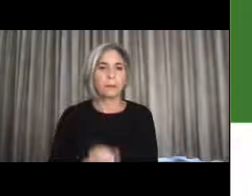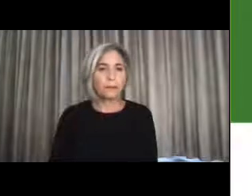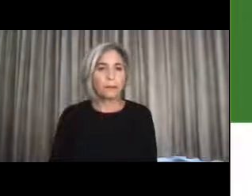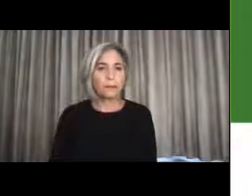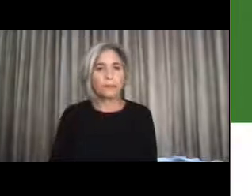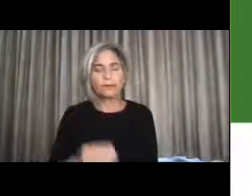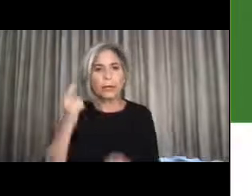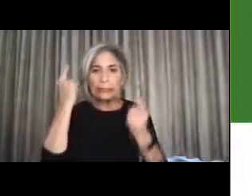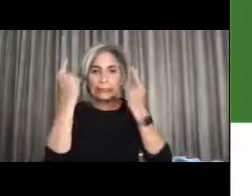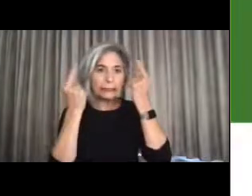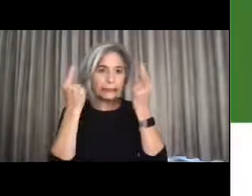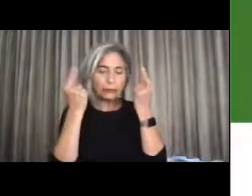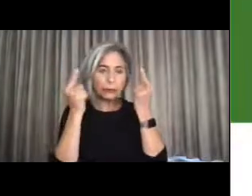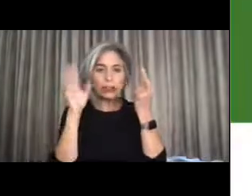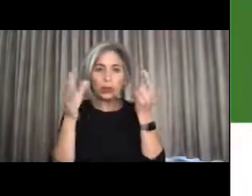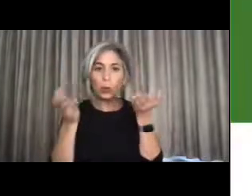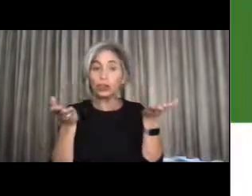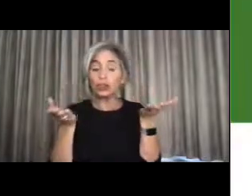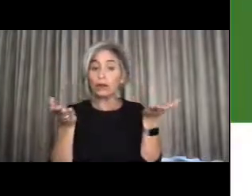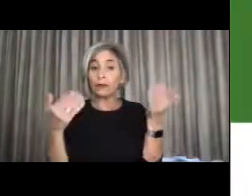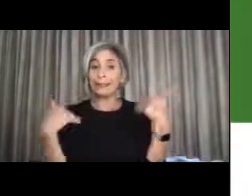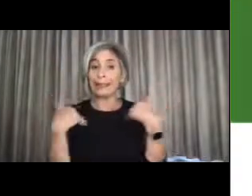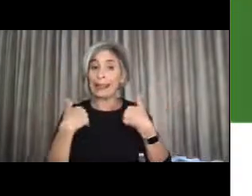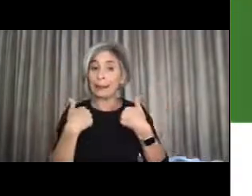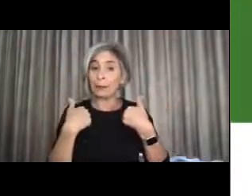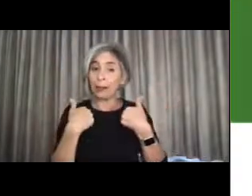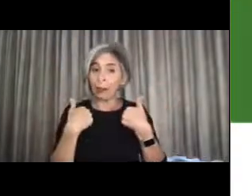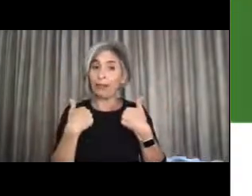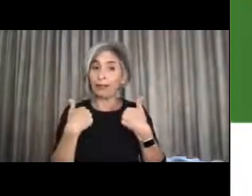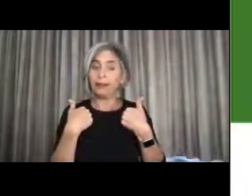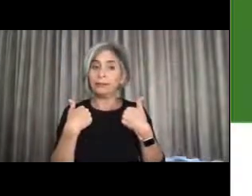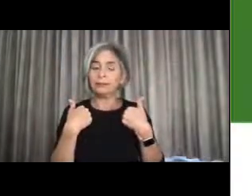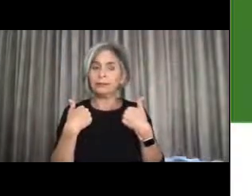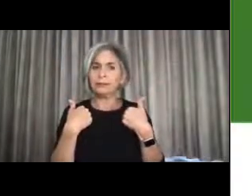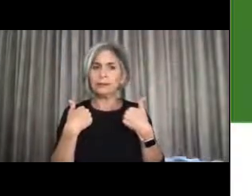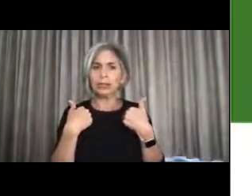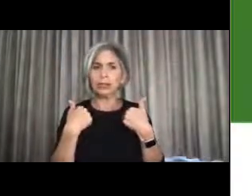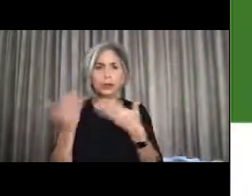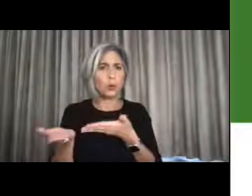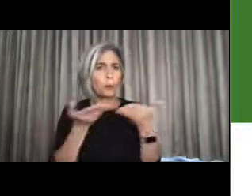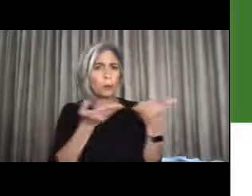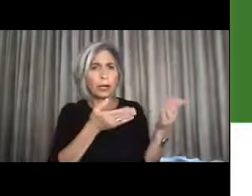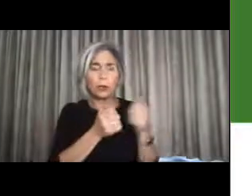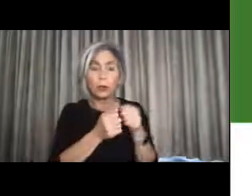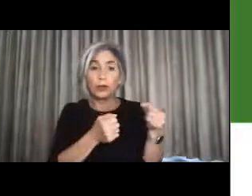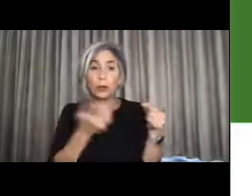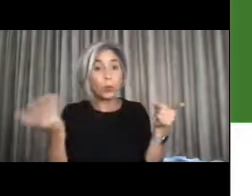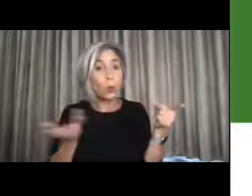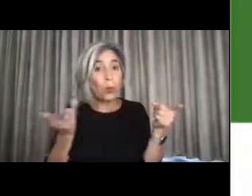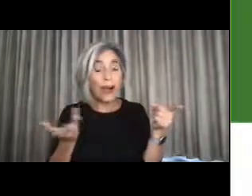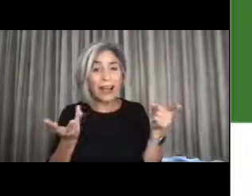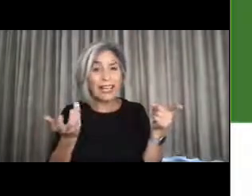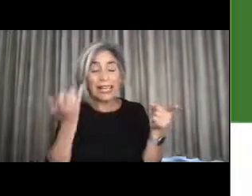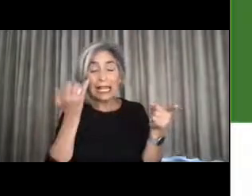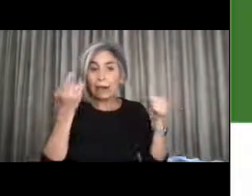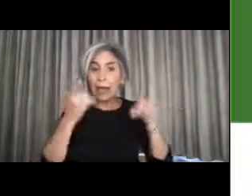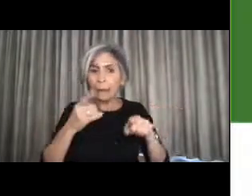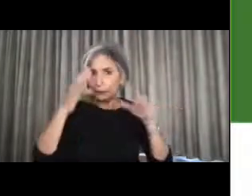Considering your service animal or pet, what should you bring if you evacuate with the